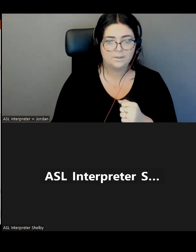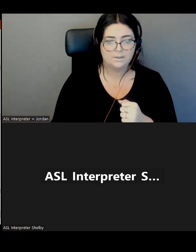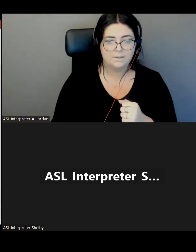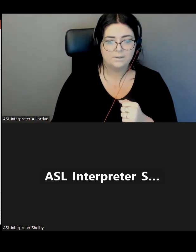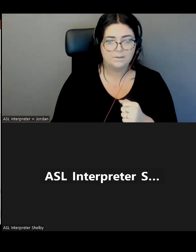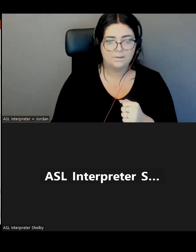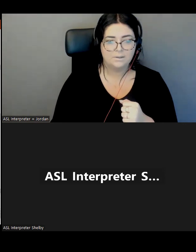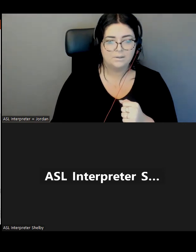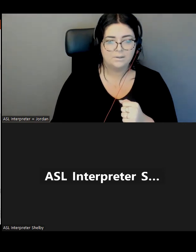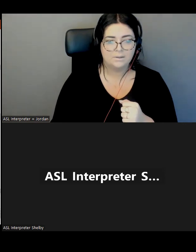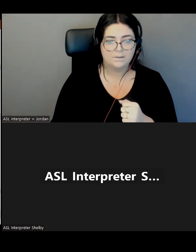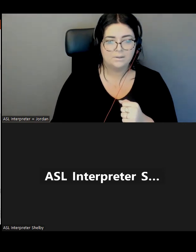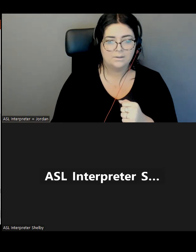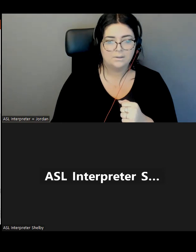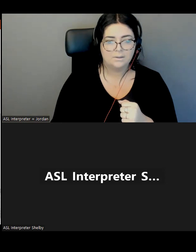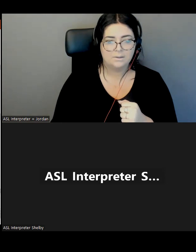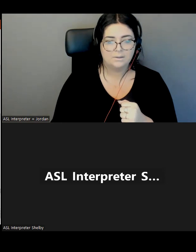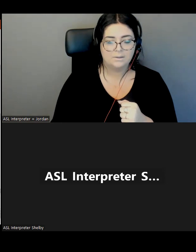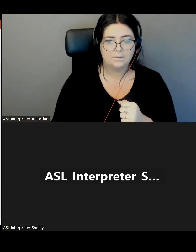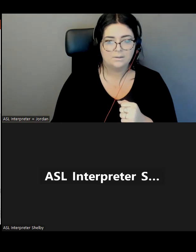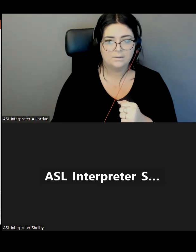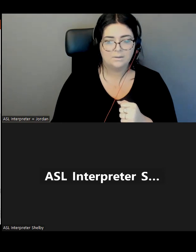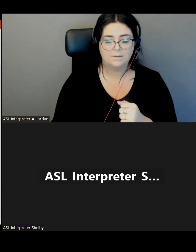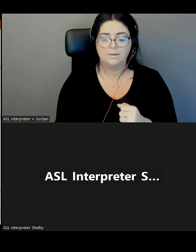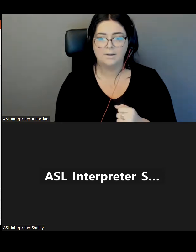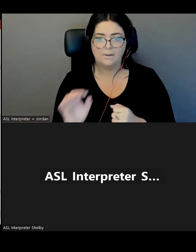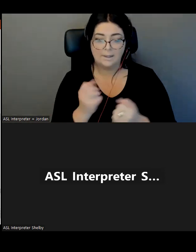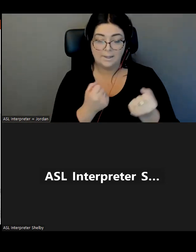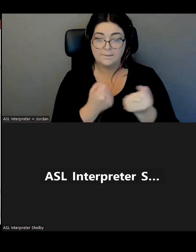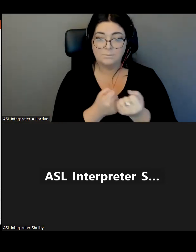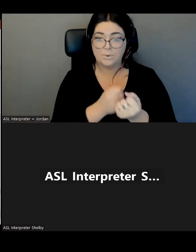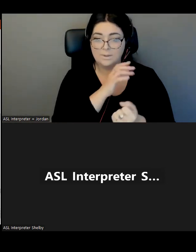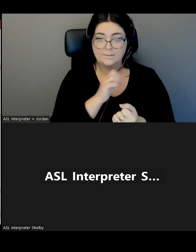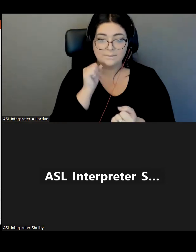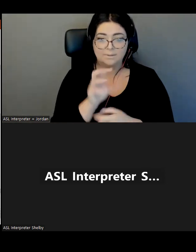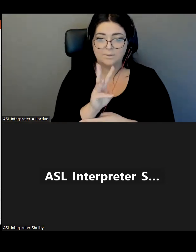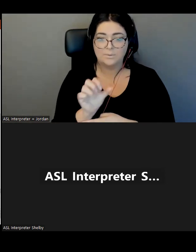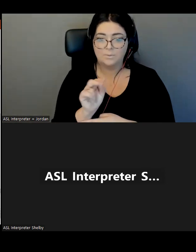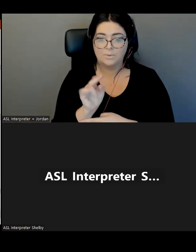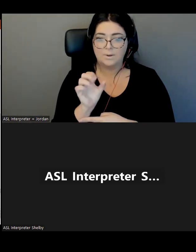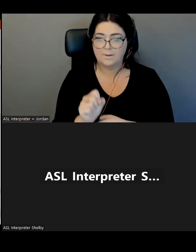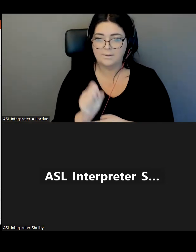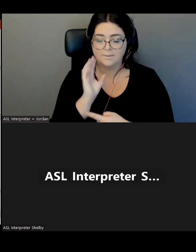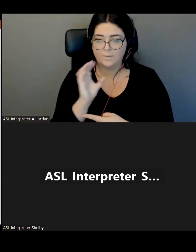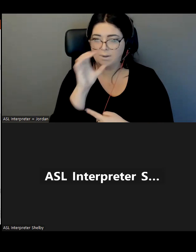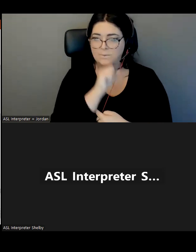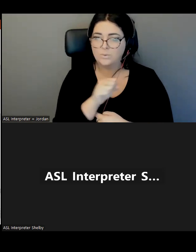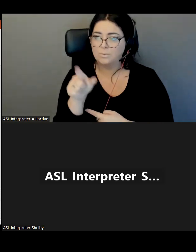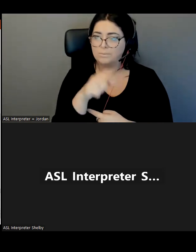And in terms of supporting seniors' wellness, because I'm assuming that everyone on the call today has some